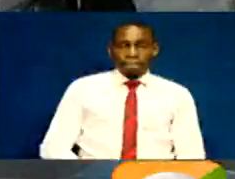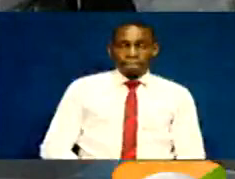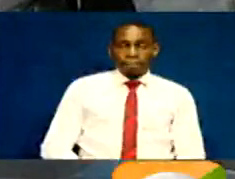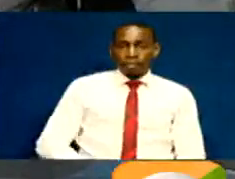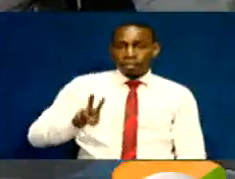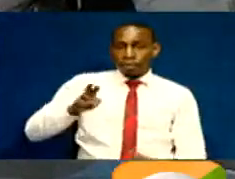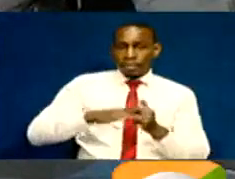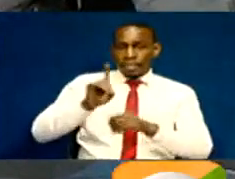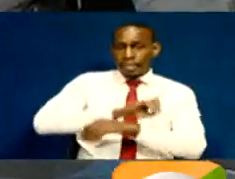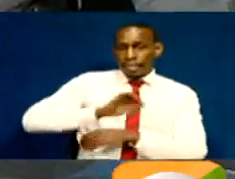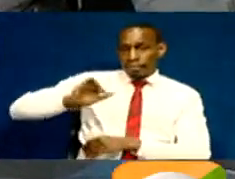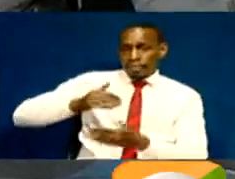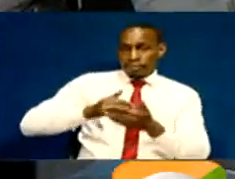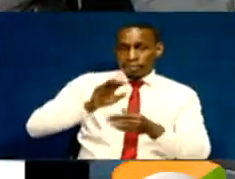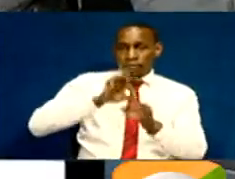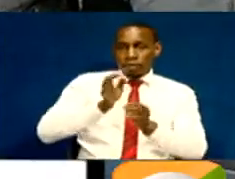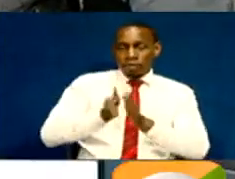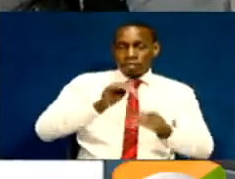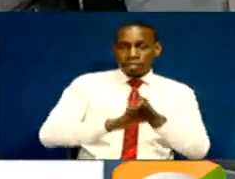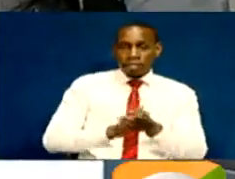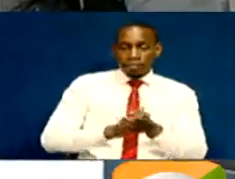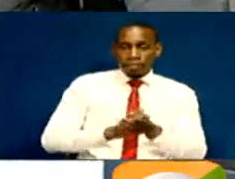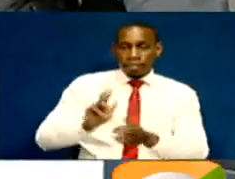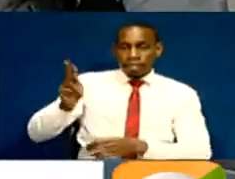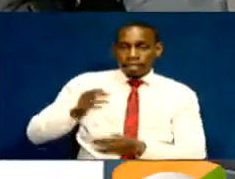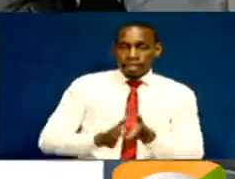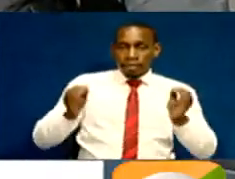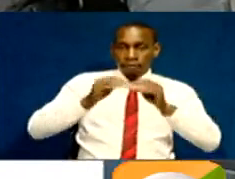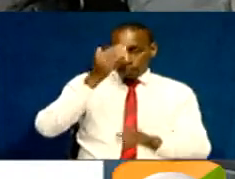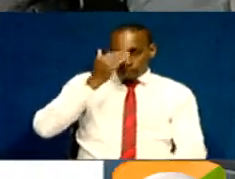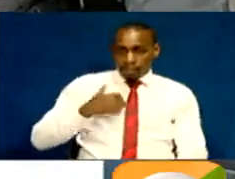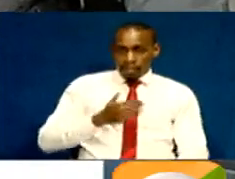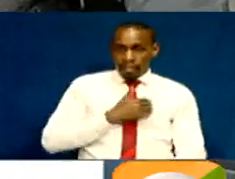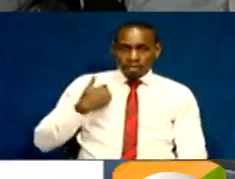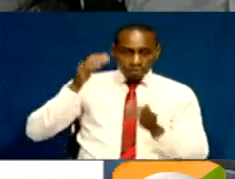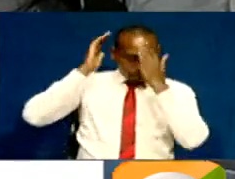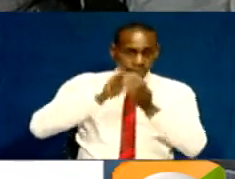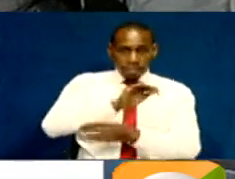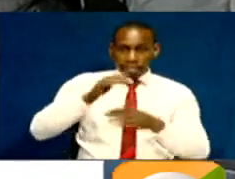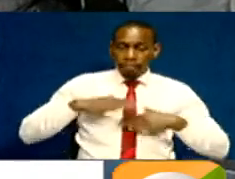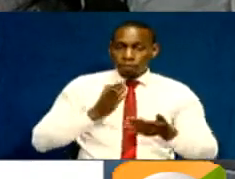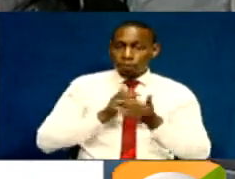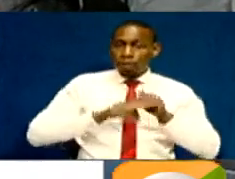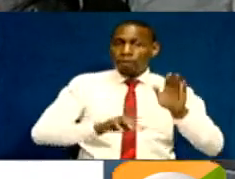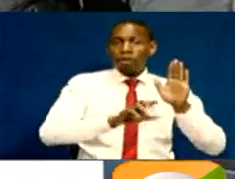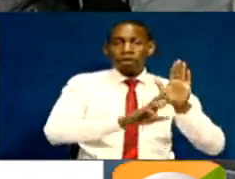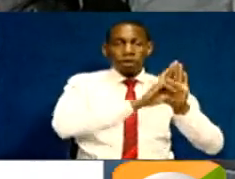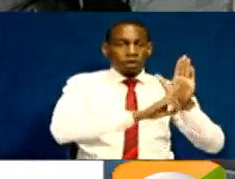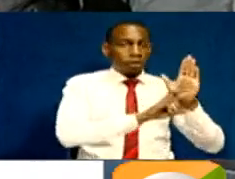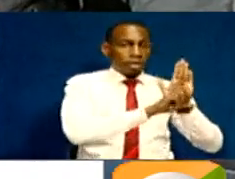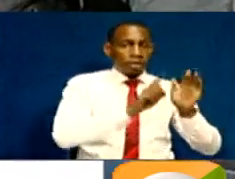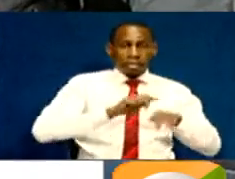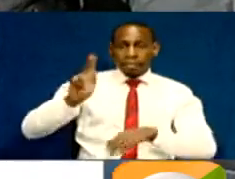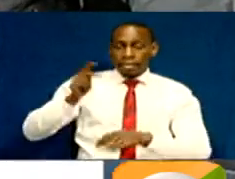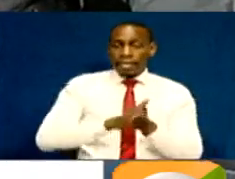29 days to the general election, the Kenya Conference of Catholic Bishops has called on Kenyans to remain true to the rule of law, even as the